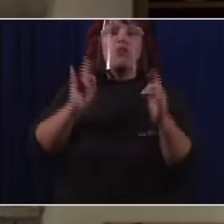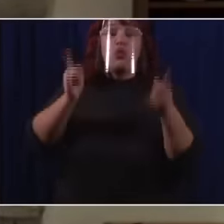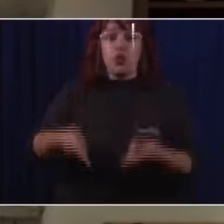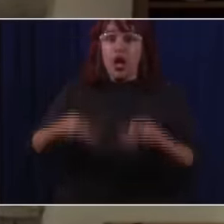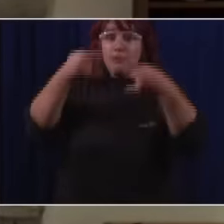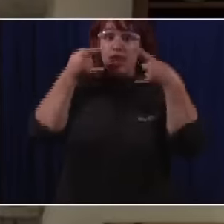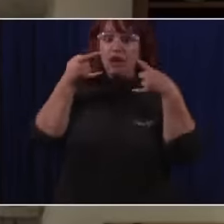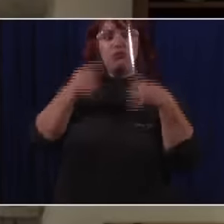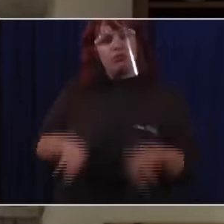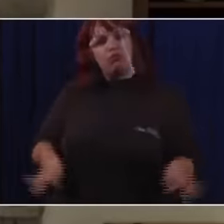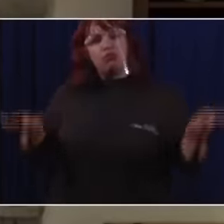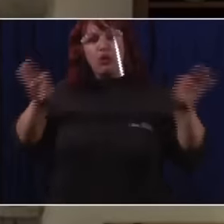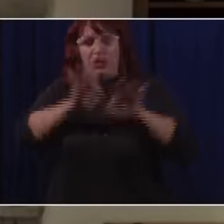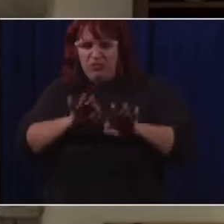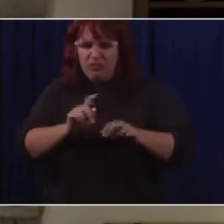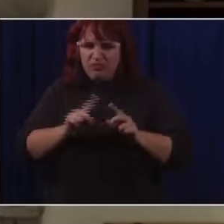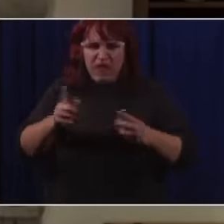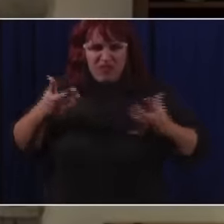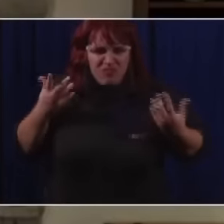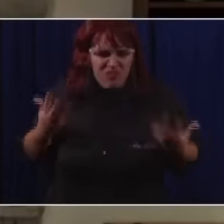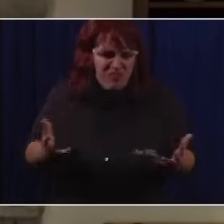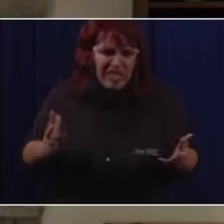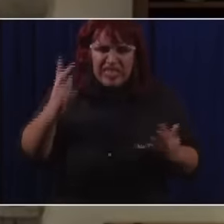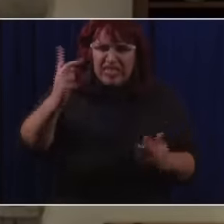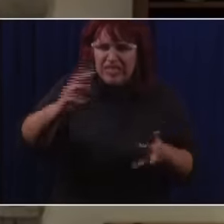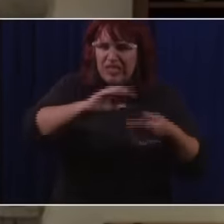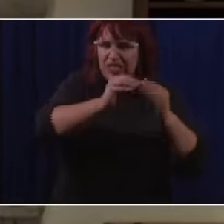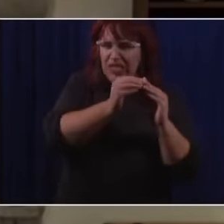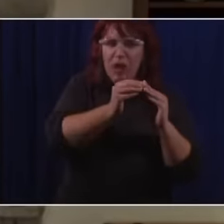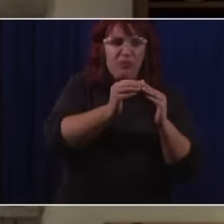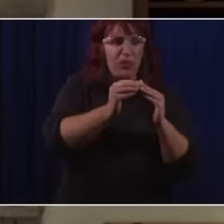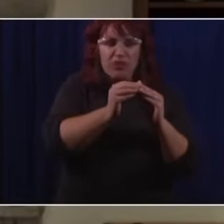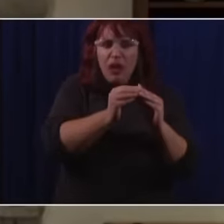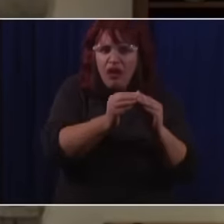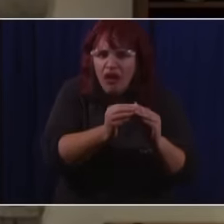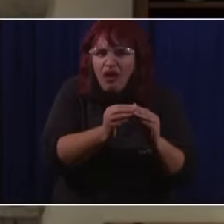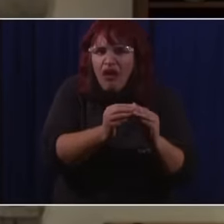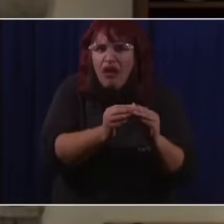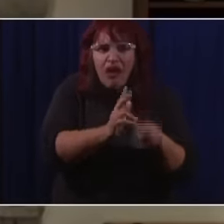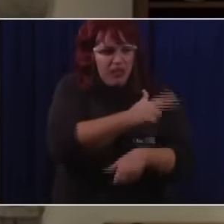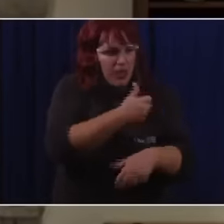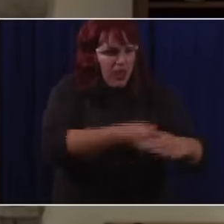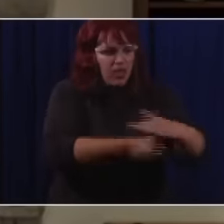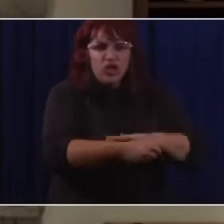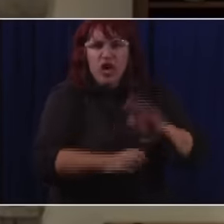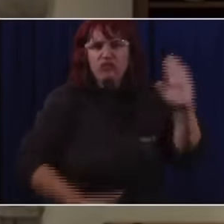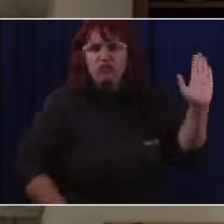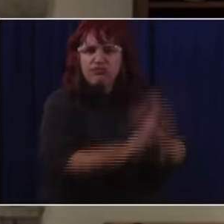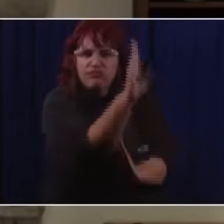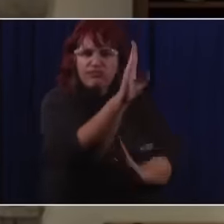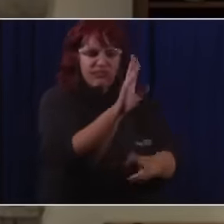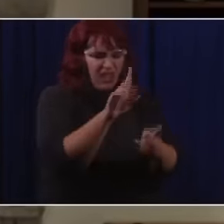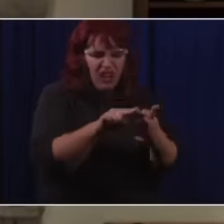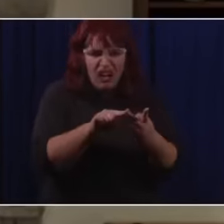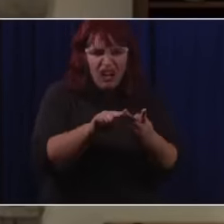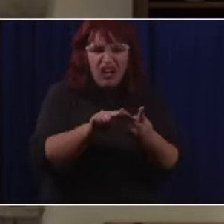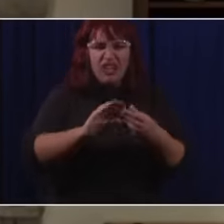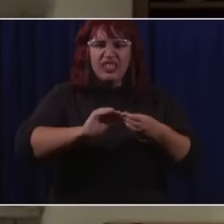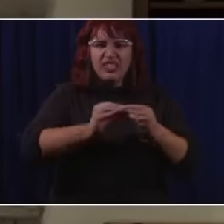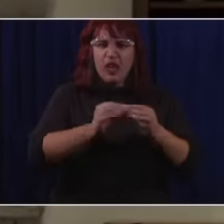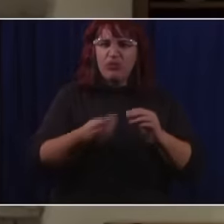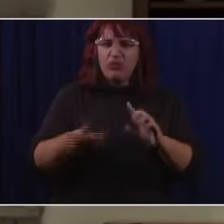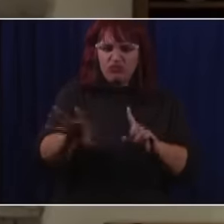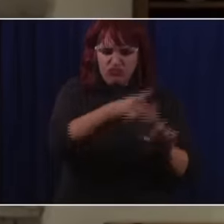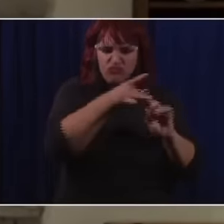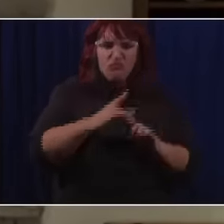are higher, hospitalizations are higher than ever before. Does this lead you to believe that irresponsible behavior is driving up the numbers?